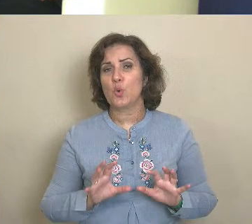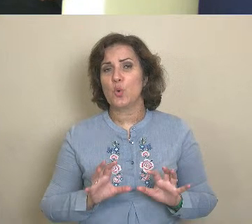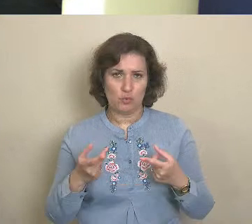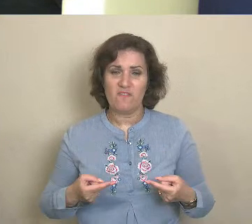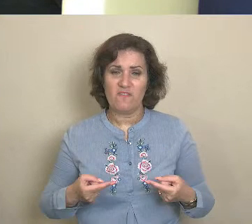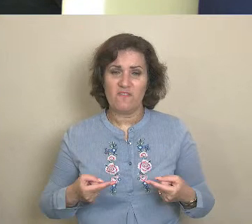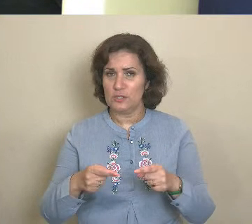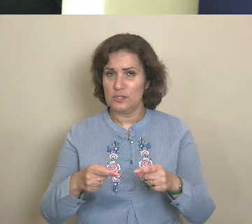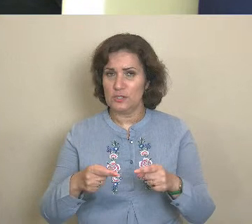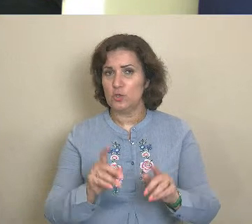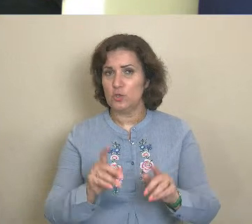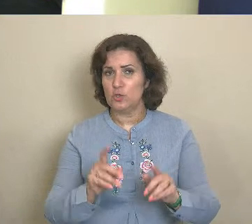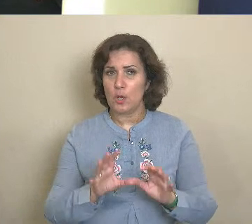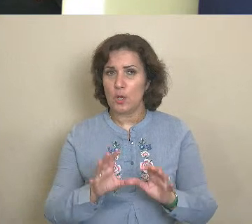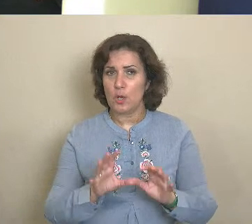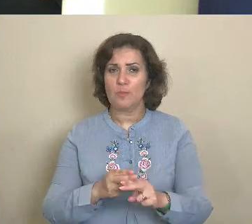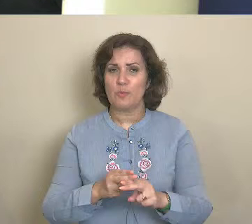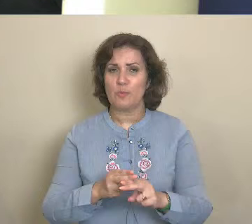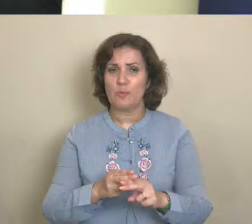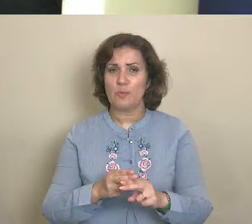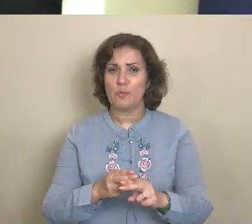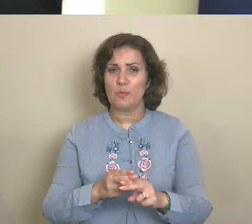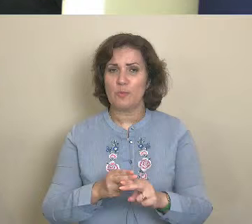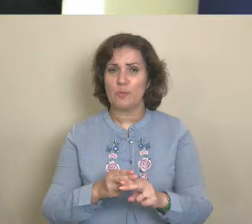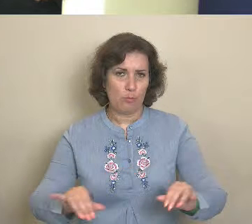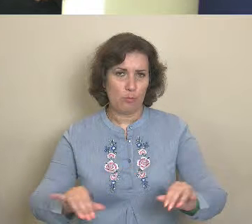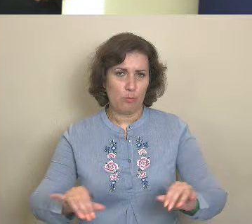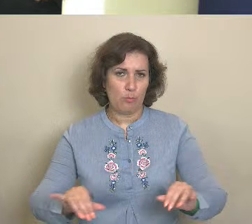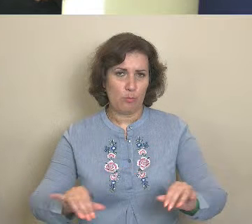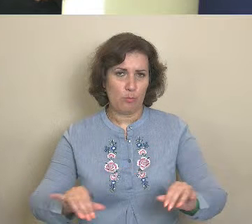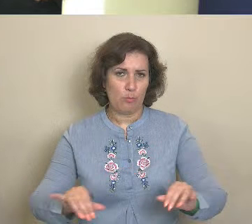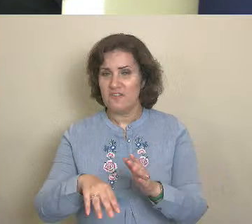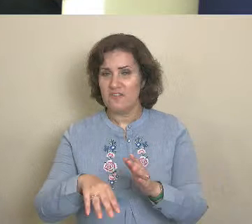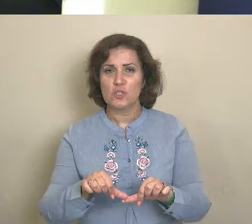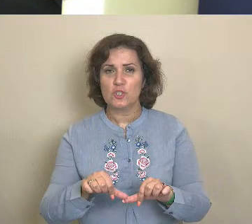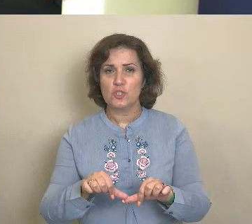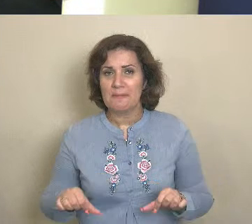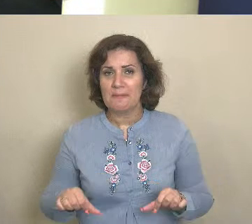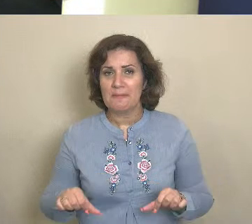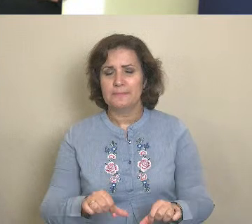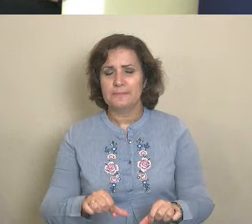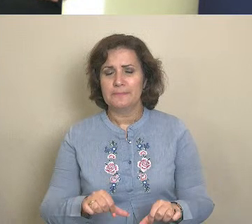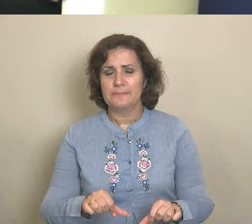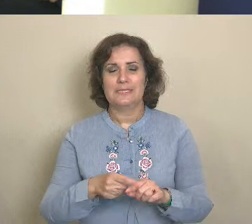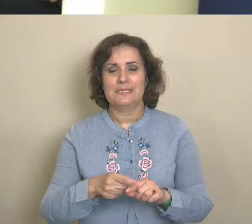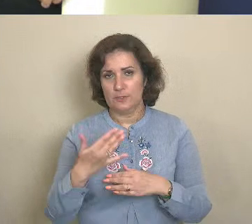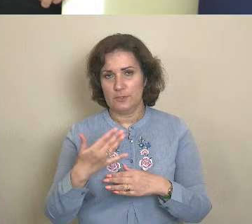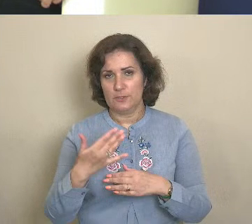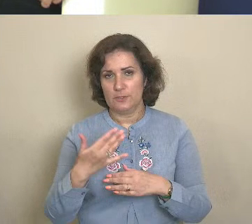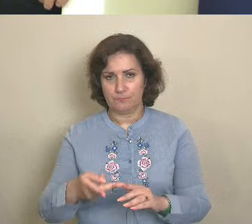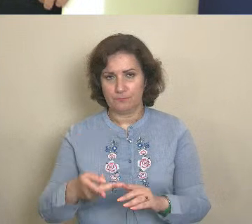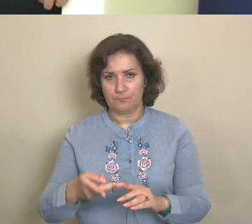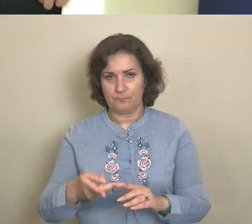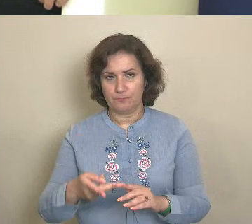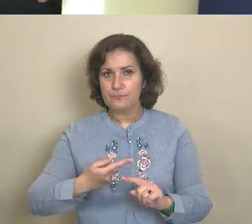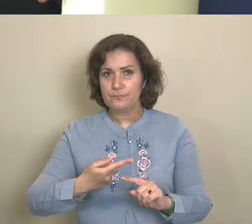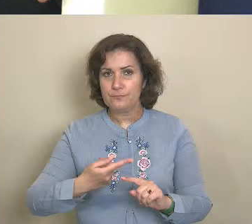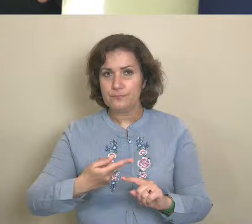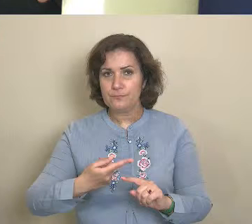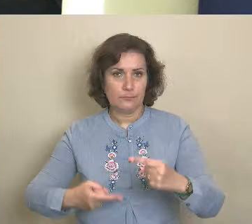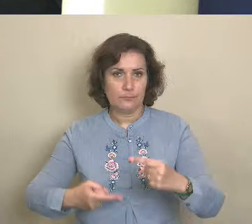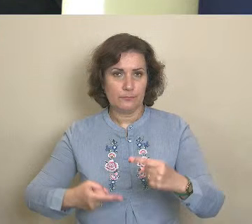conclude or finish. The election code clearly states that anti-corruption law does not cover